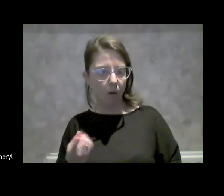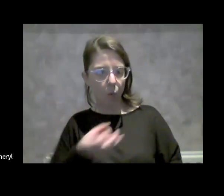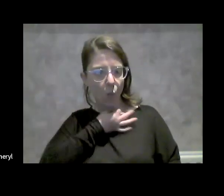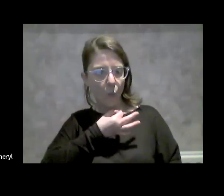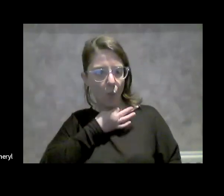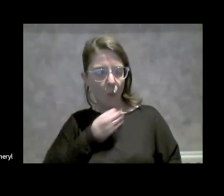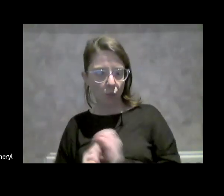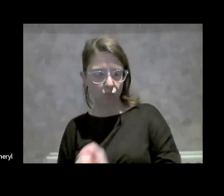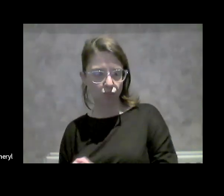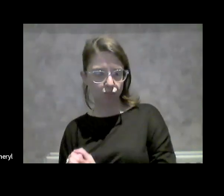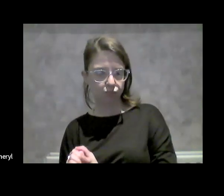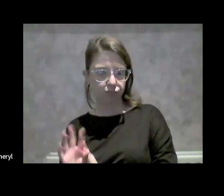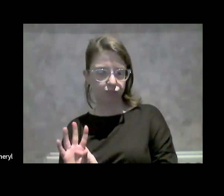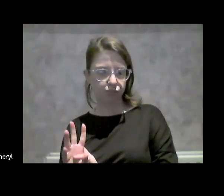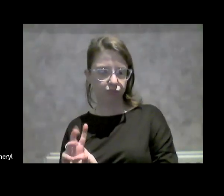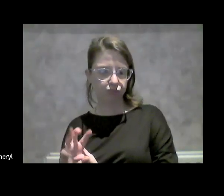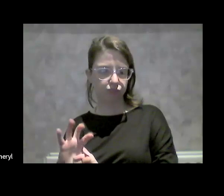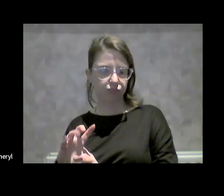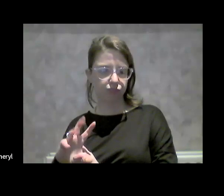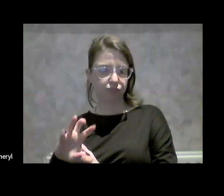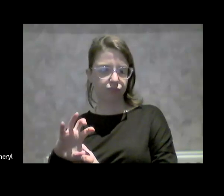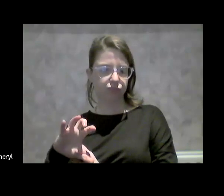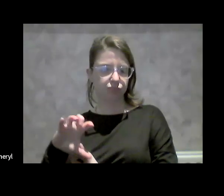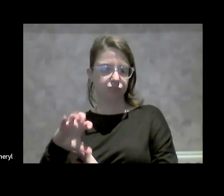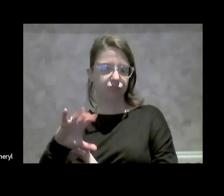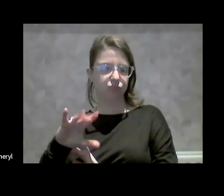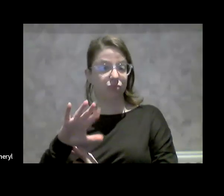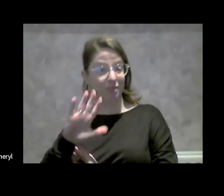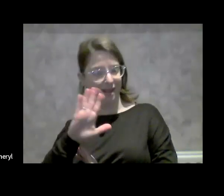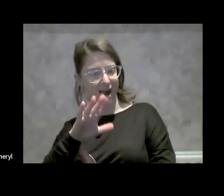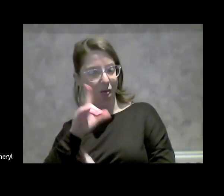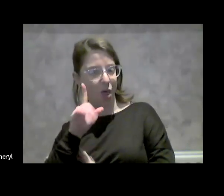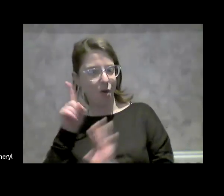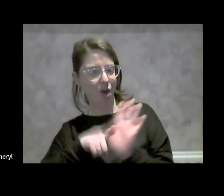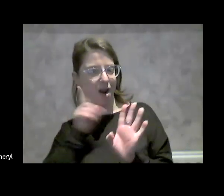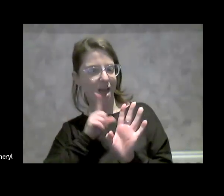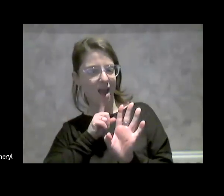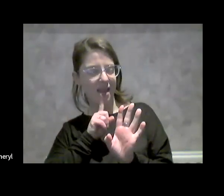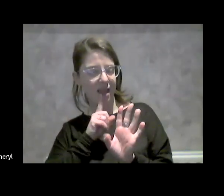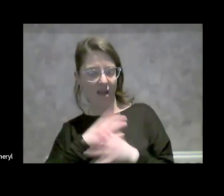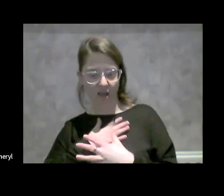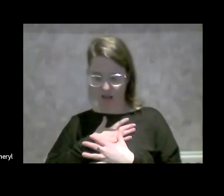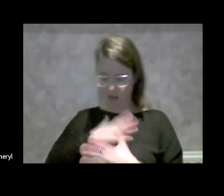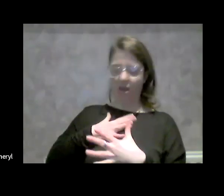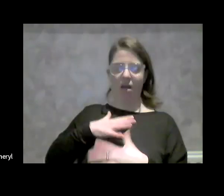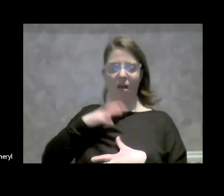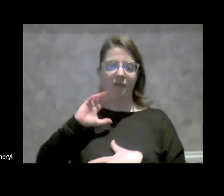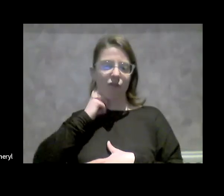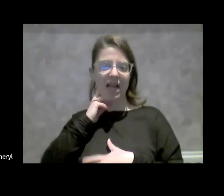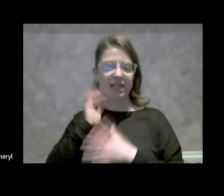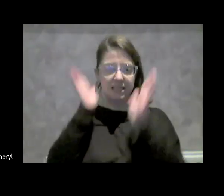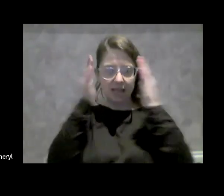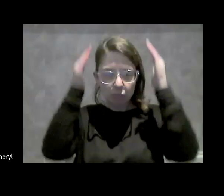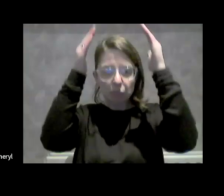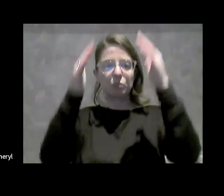with menacing strings playing with each? Hello, young lady. Jolted back to life, Frankenstein's bride,